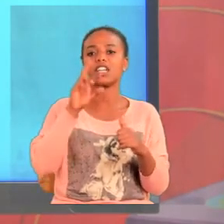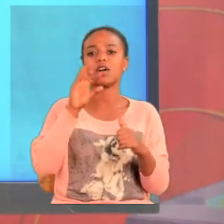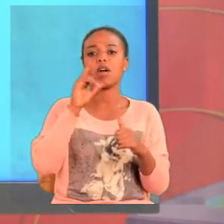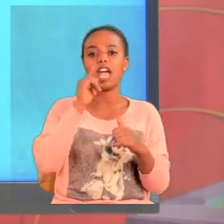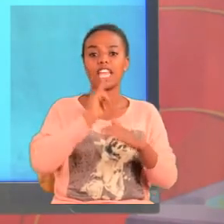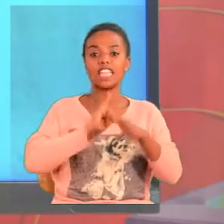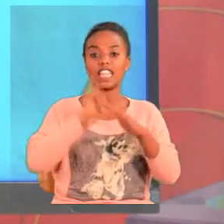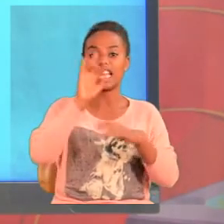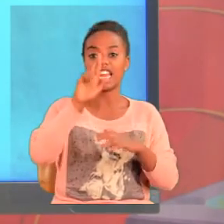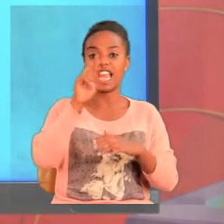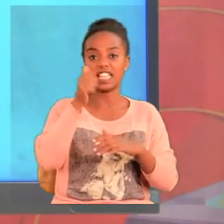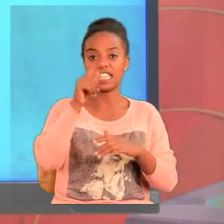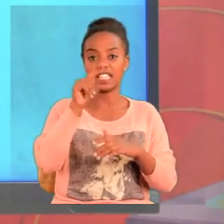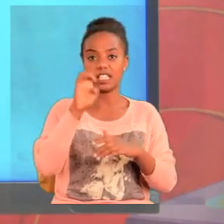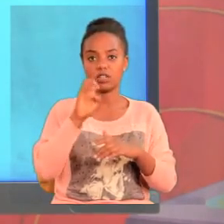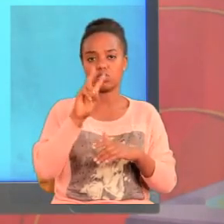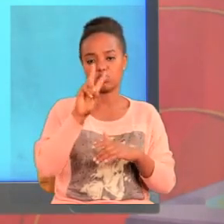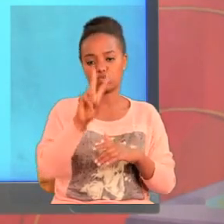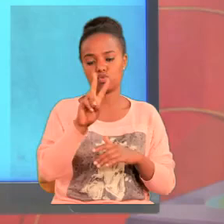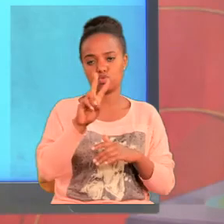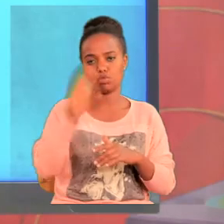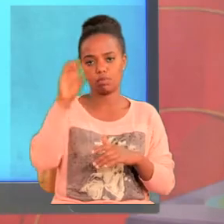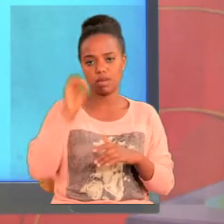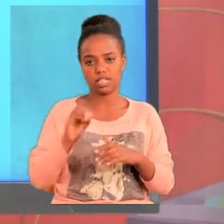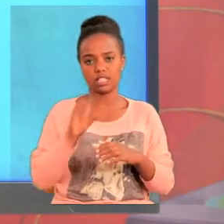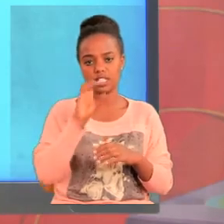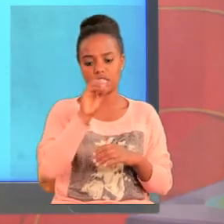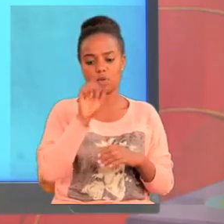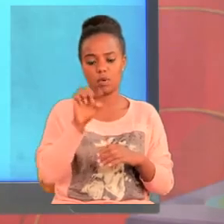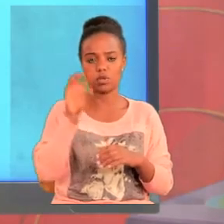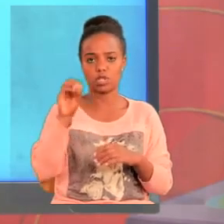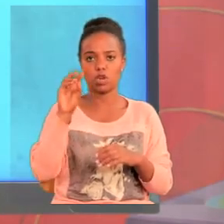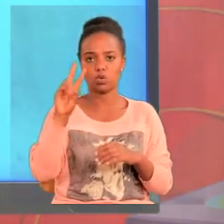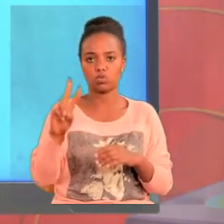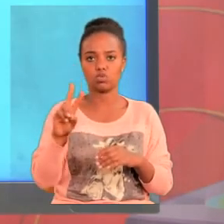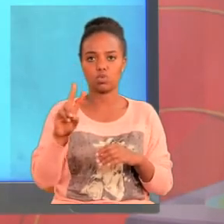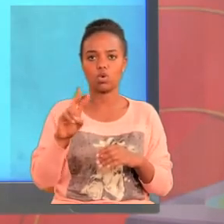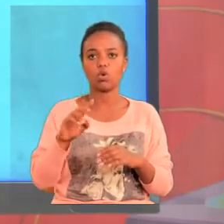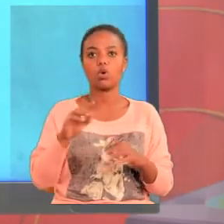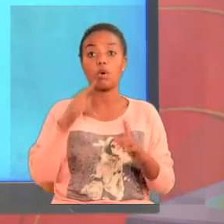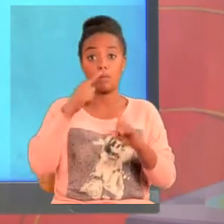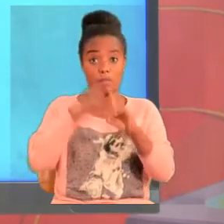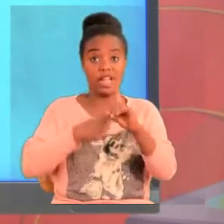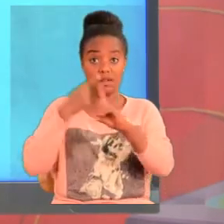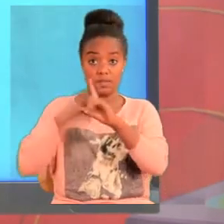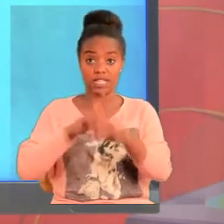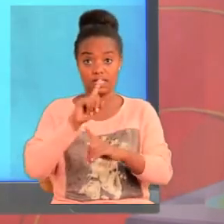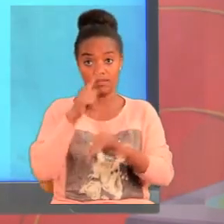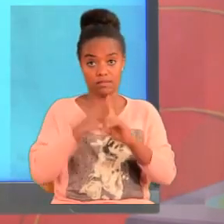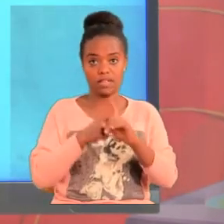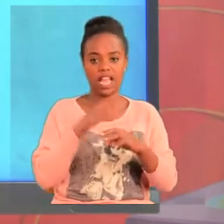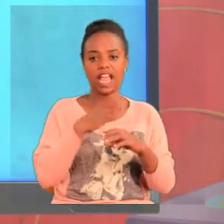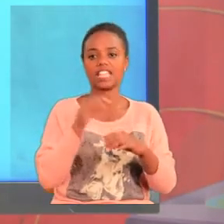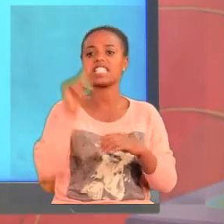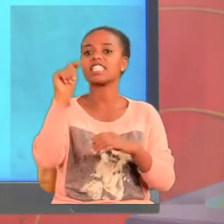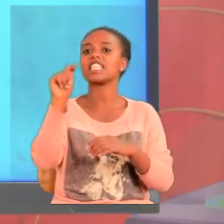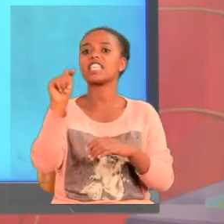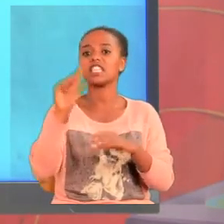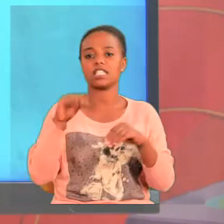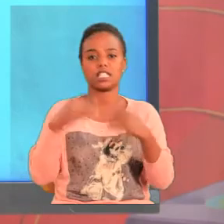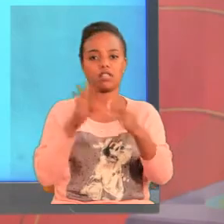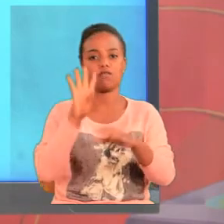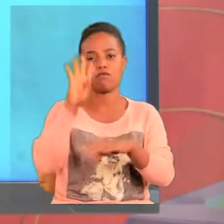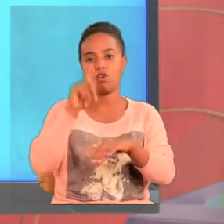per month. It is per month, and the time is 4 months. So using the formula, we